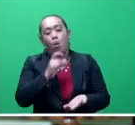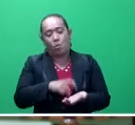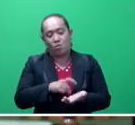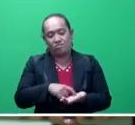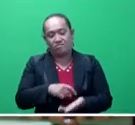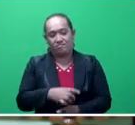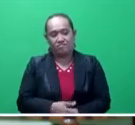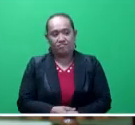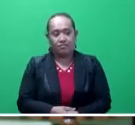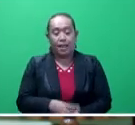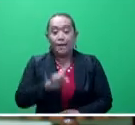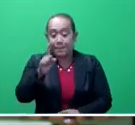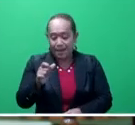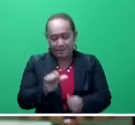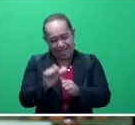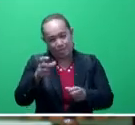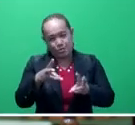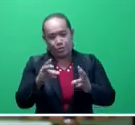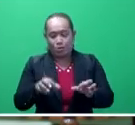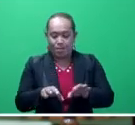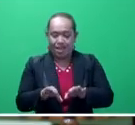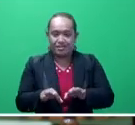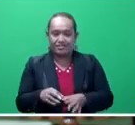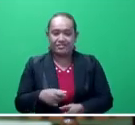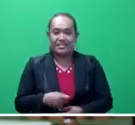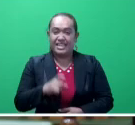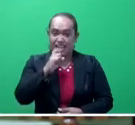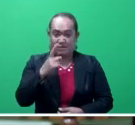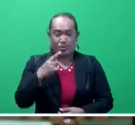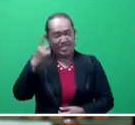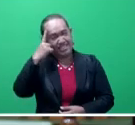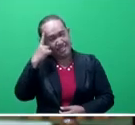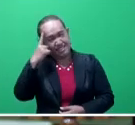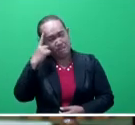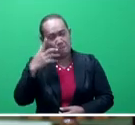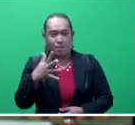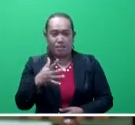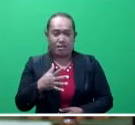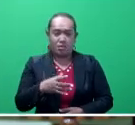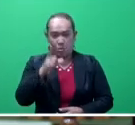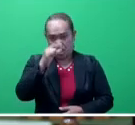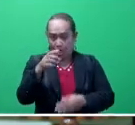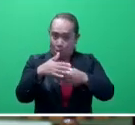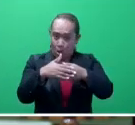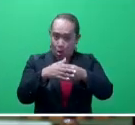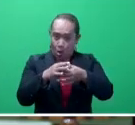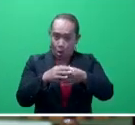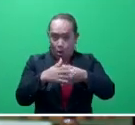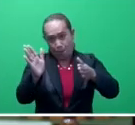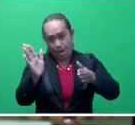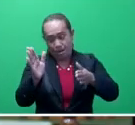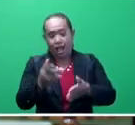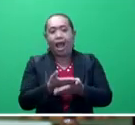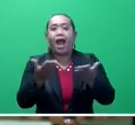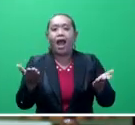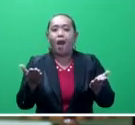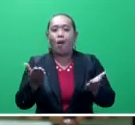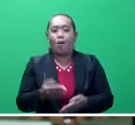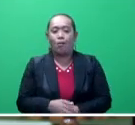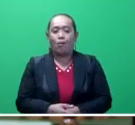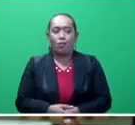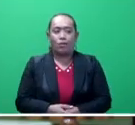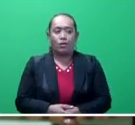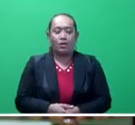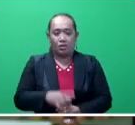way to plan. If we arrogantly assume that Fiji reopens and we misjudge and over-project revenues, we will